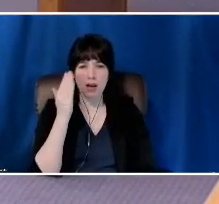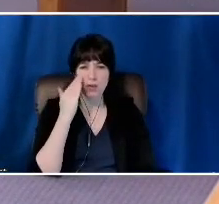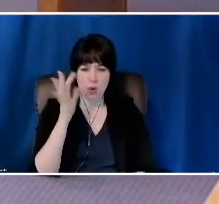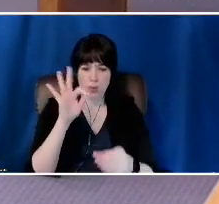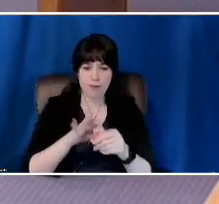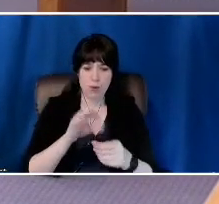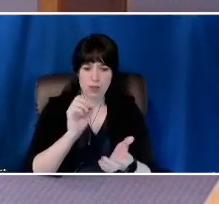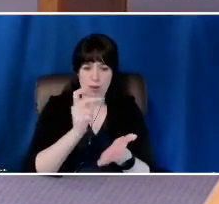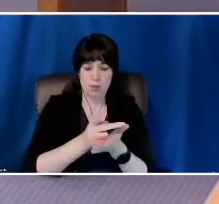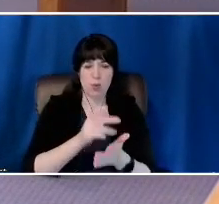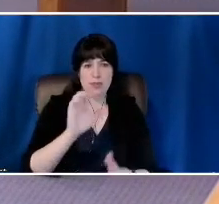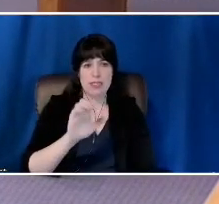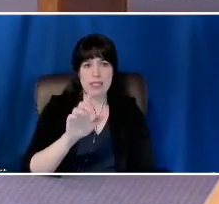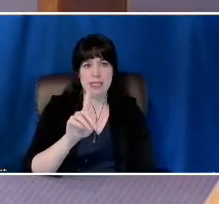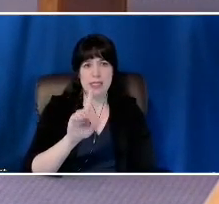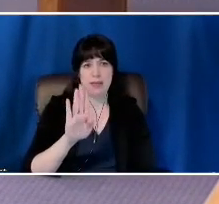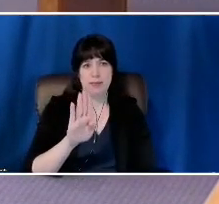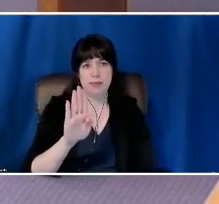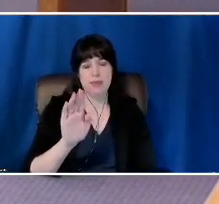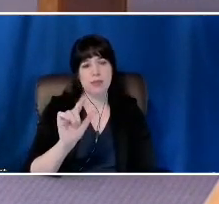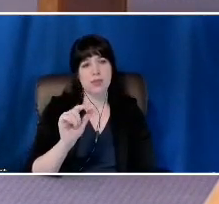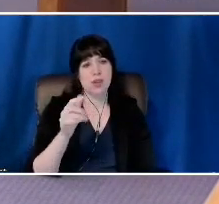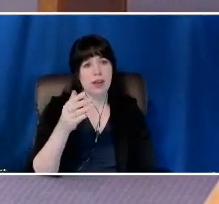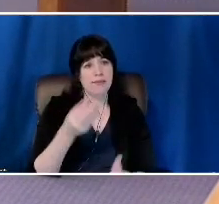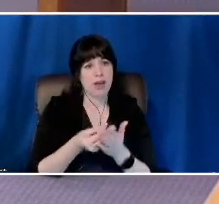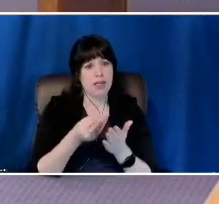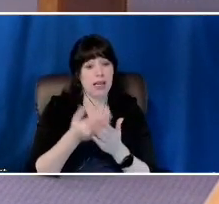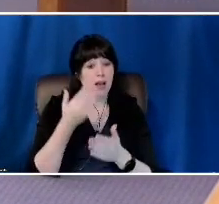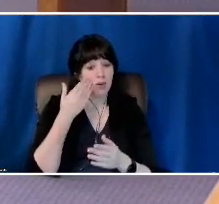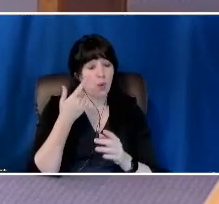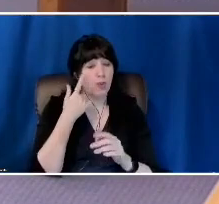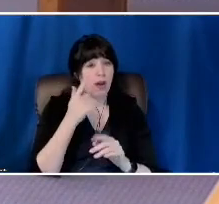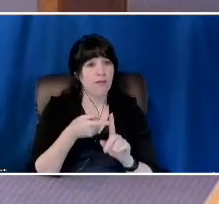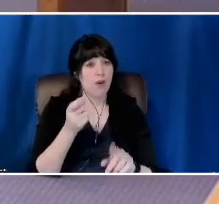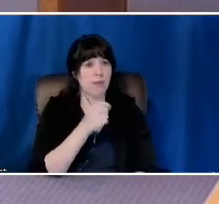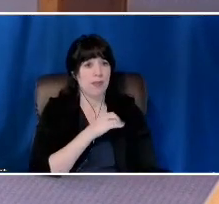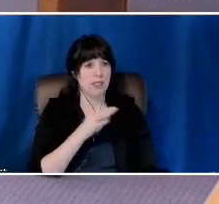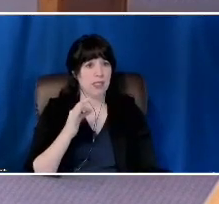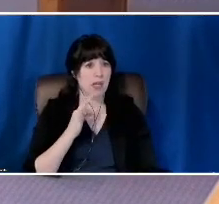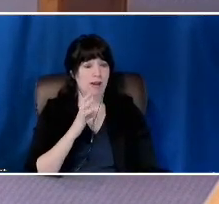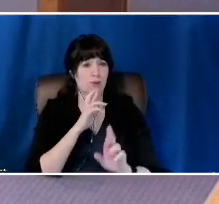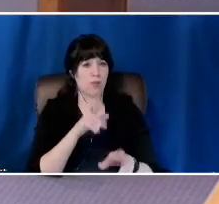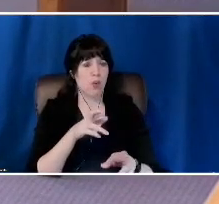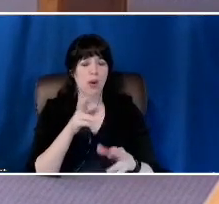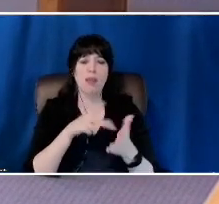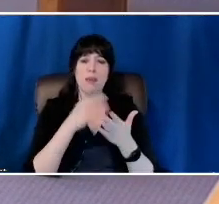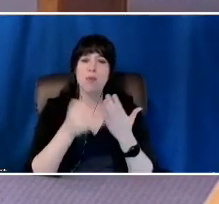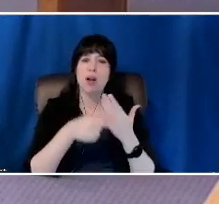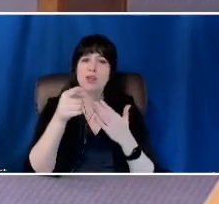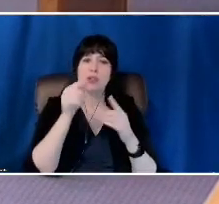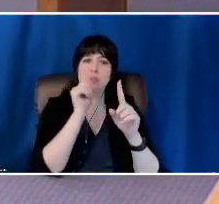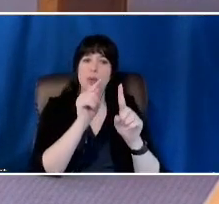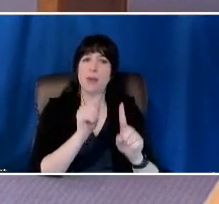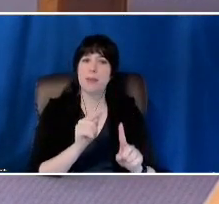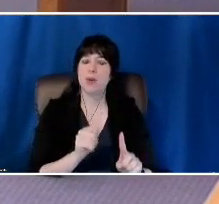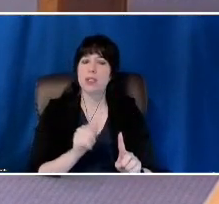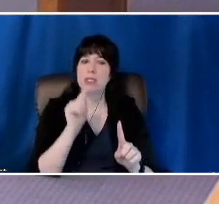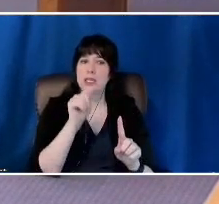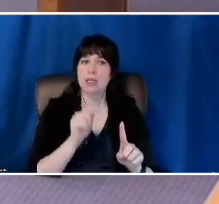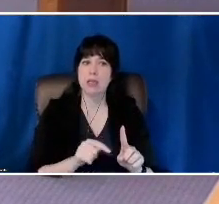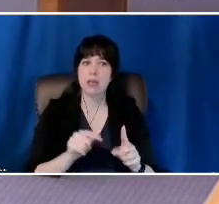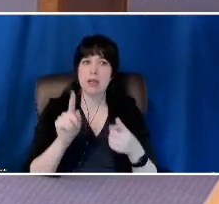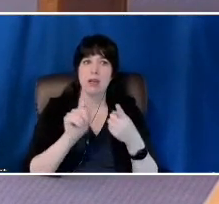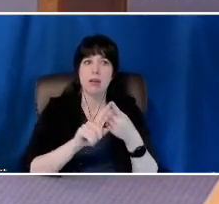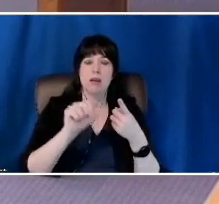approve CDBG funding, and I know that according to the staff report, the projects that you have bullet pointed, the Shaw